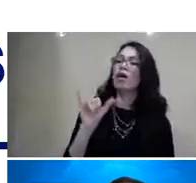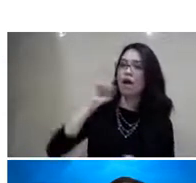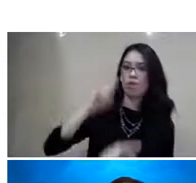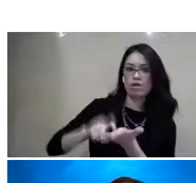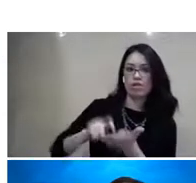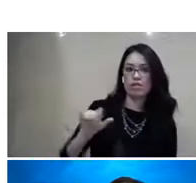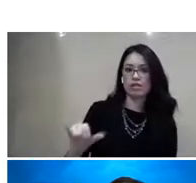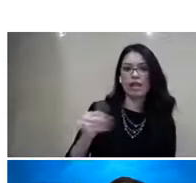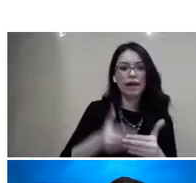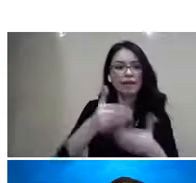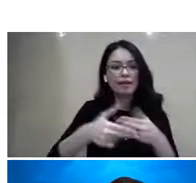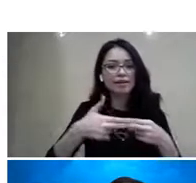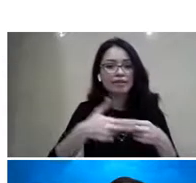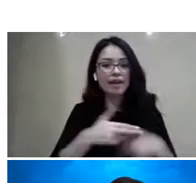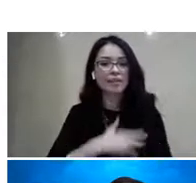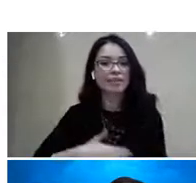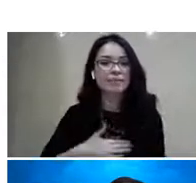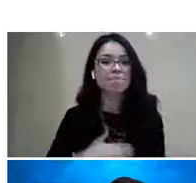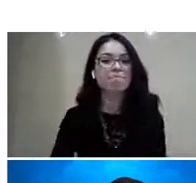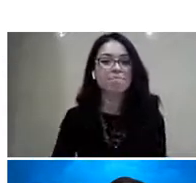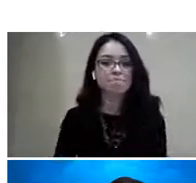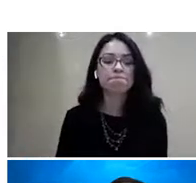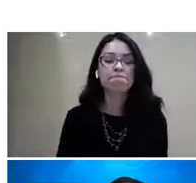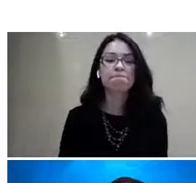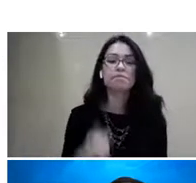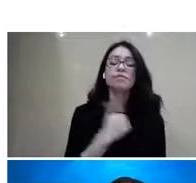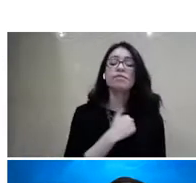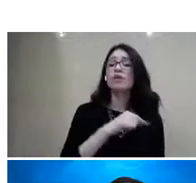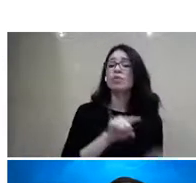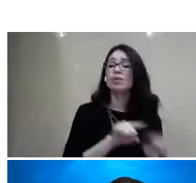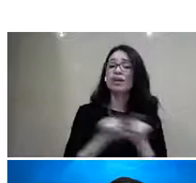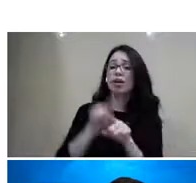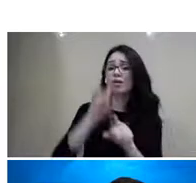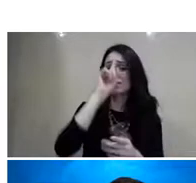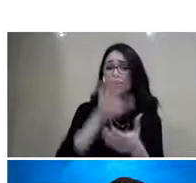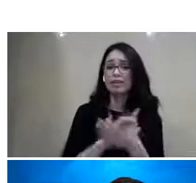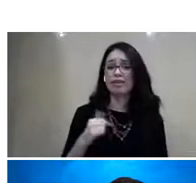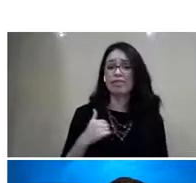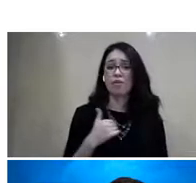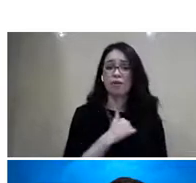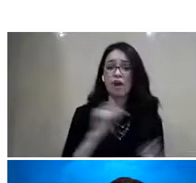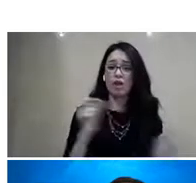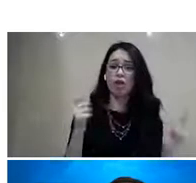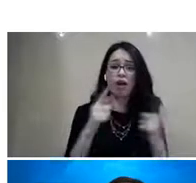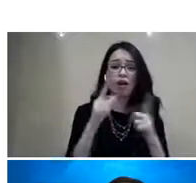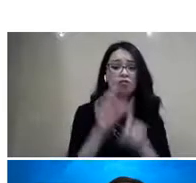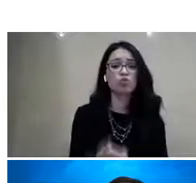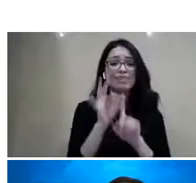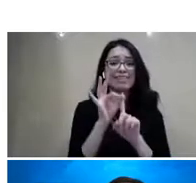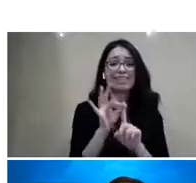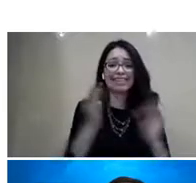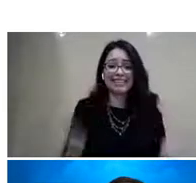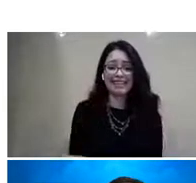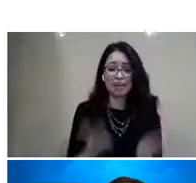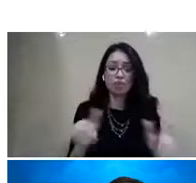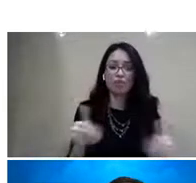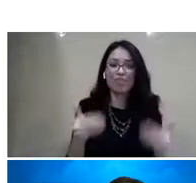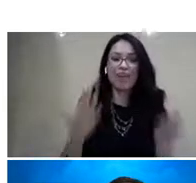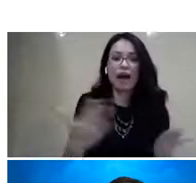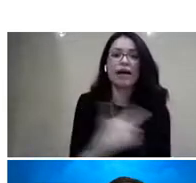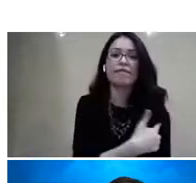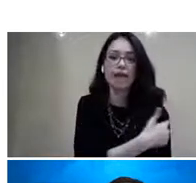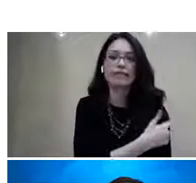please. We also believe we're uniquely positioned to provide vaccinations